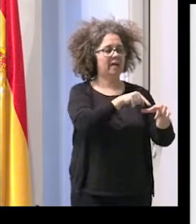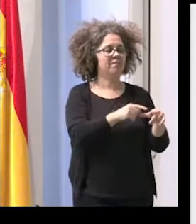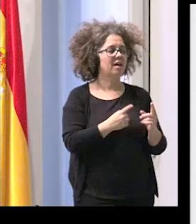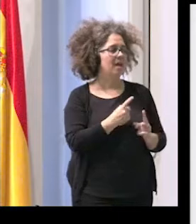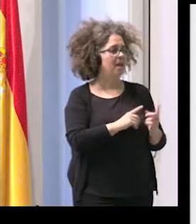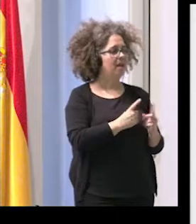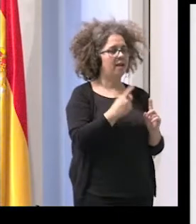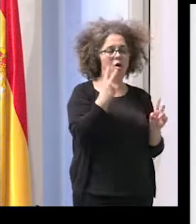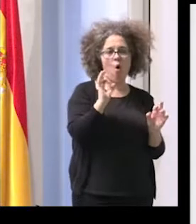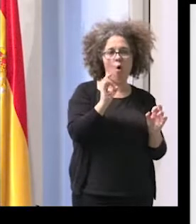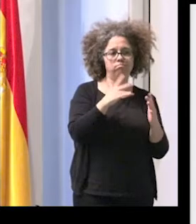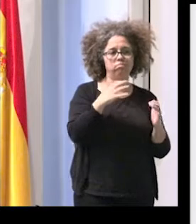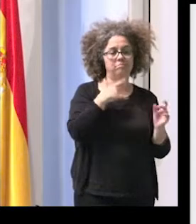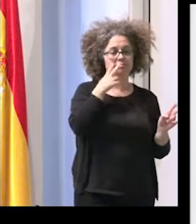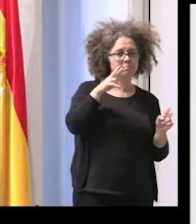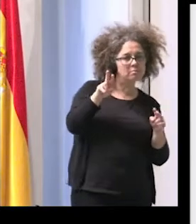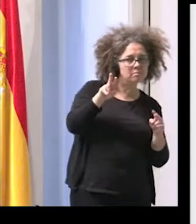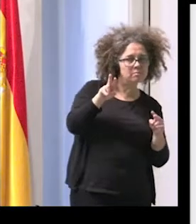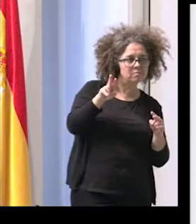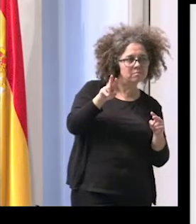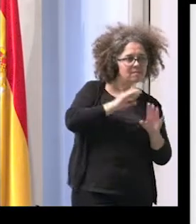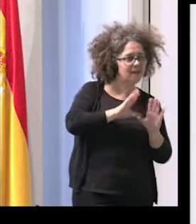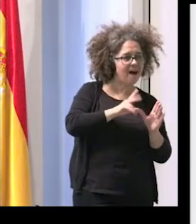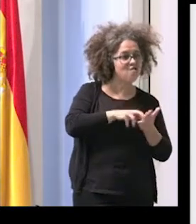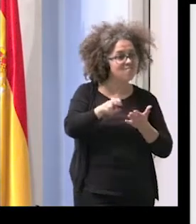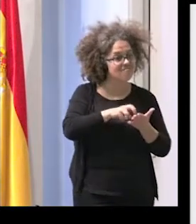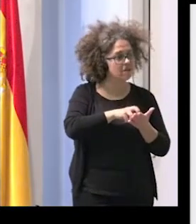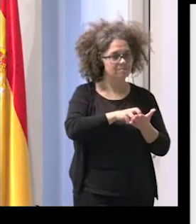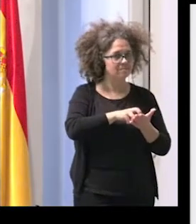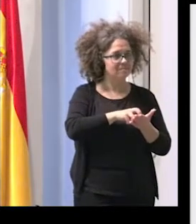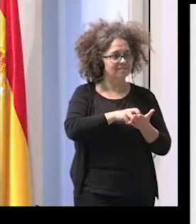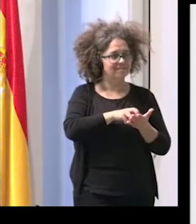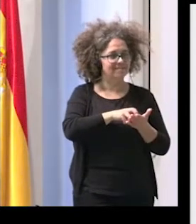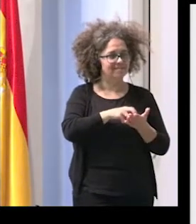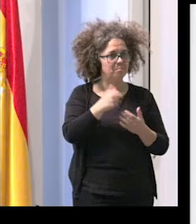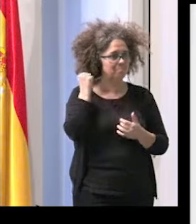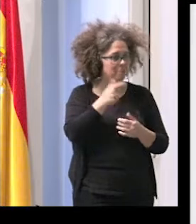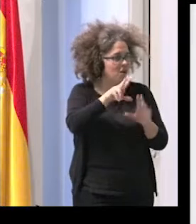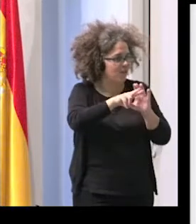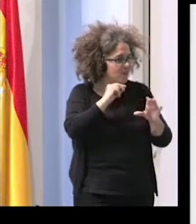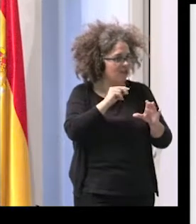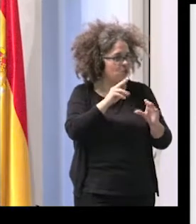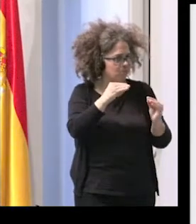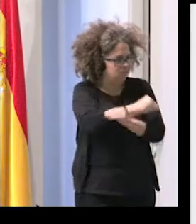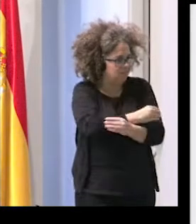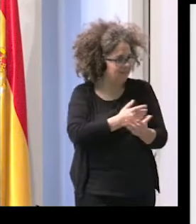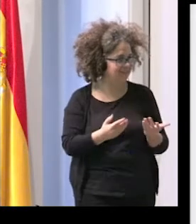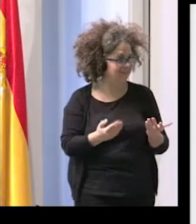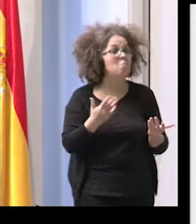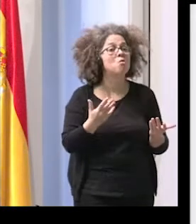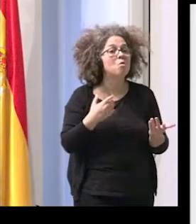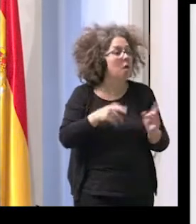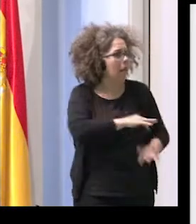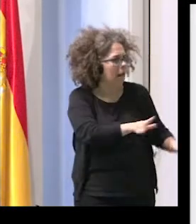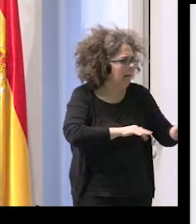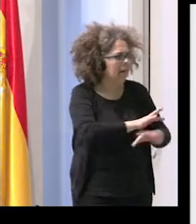that we want to listen to. That is not the case, as you saw in the video, or in the playground. Children are moving all the time.